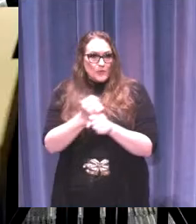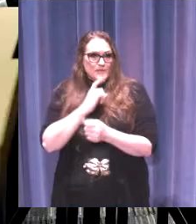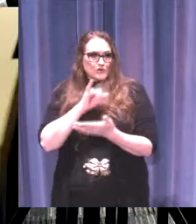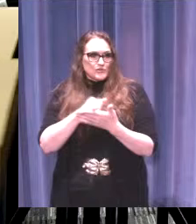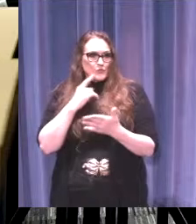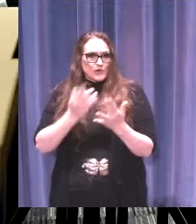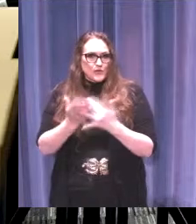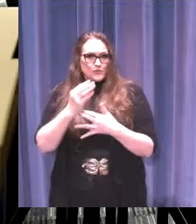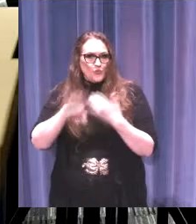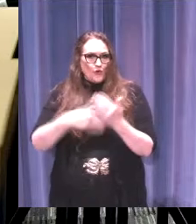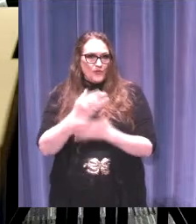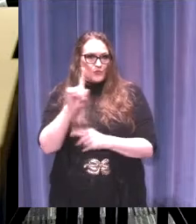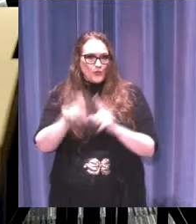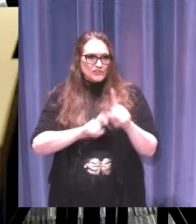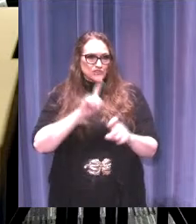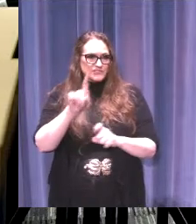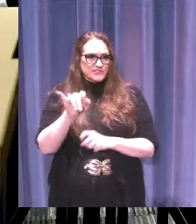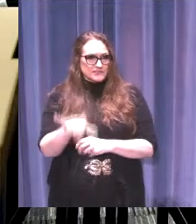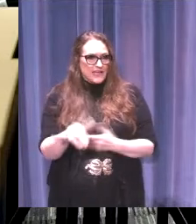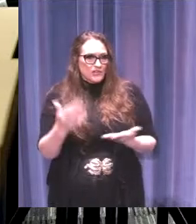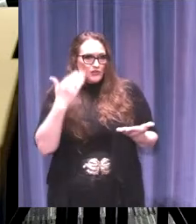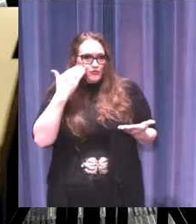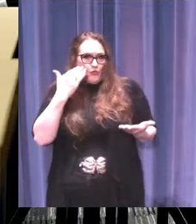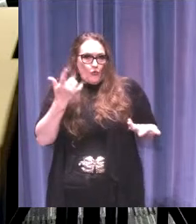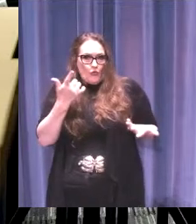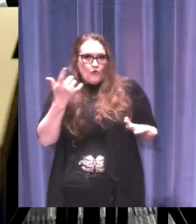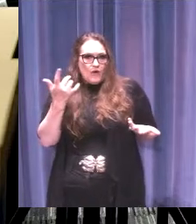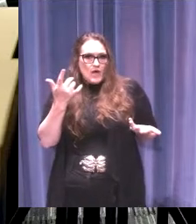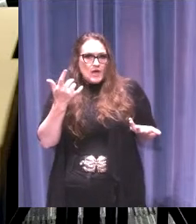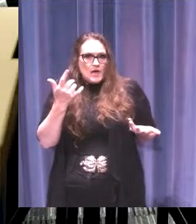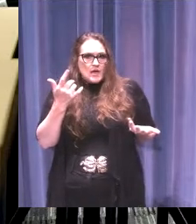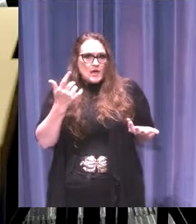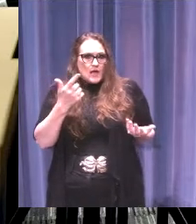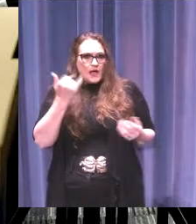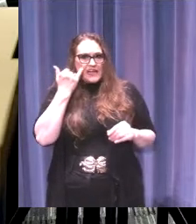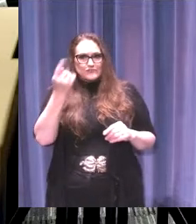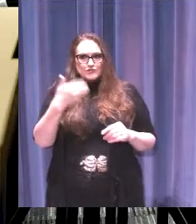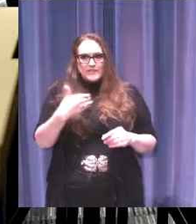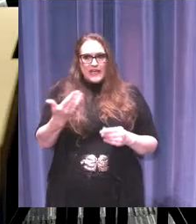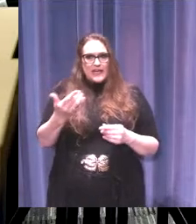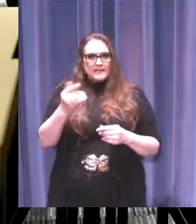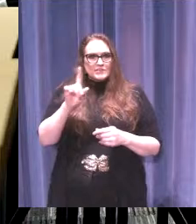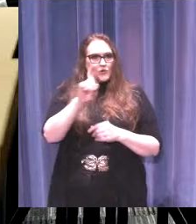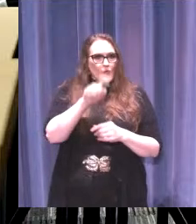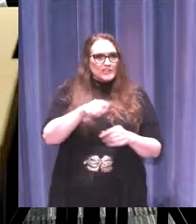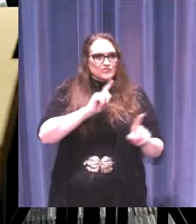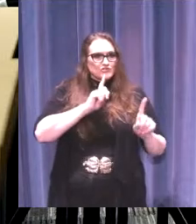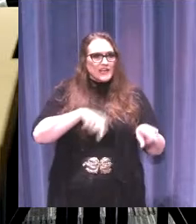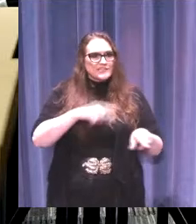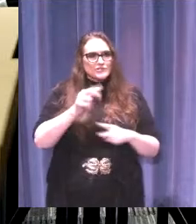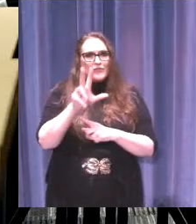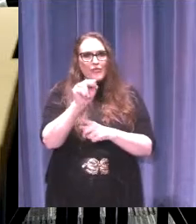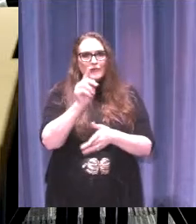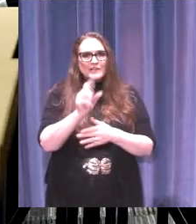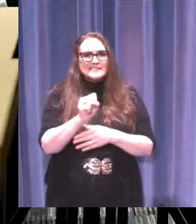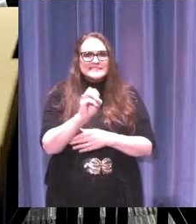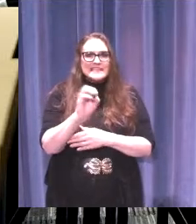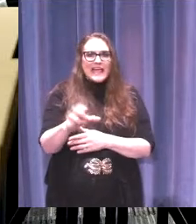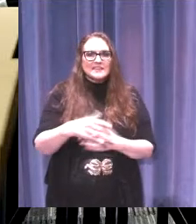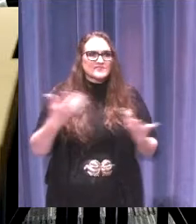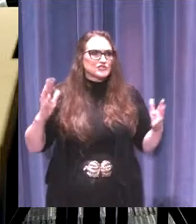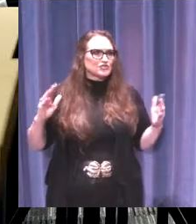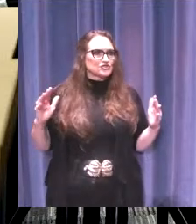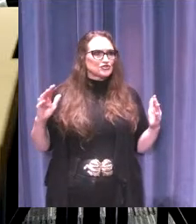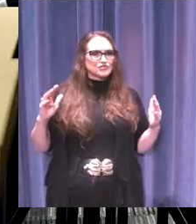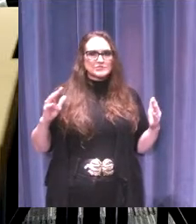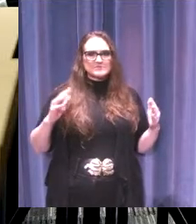get through all the questions. You know, if she has a question that she answers in 30 seconds, you